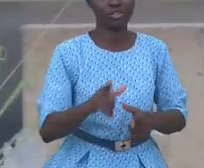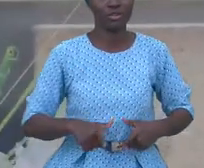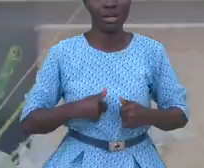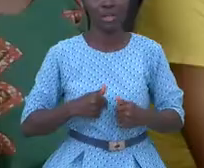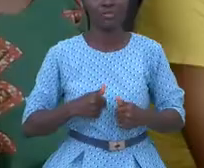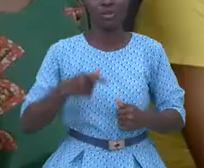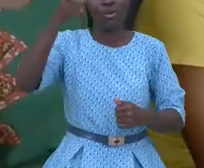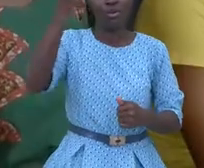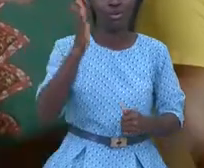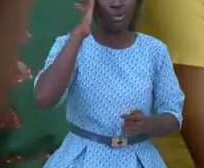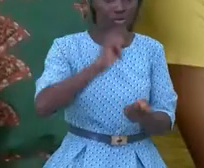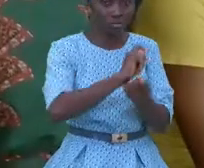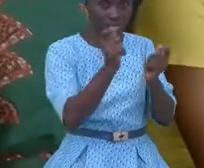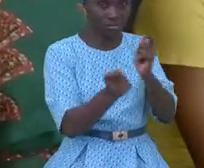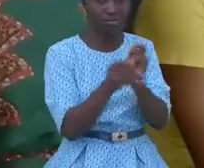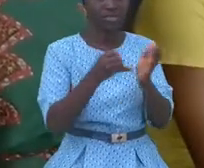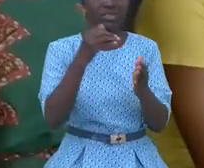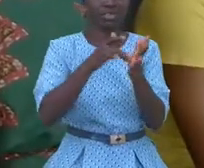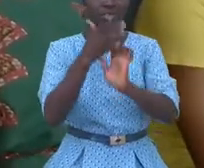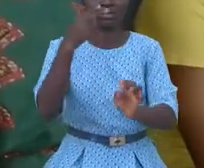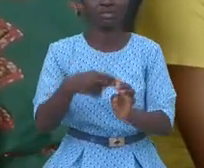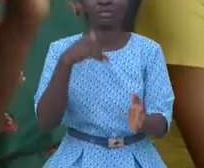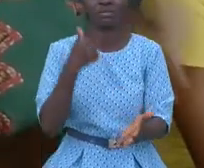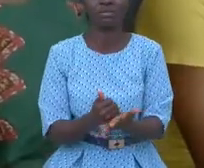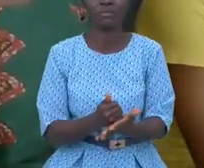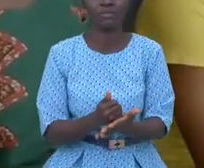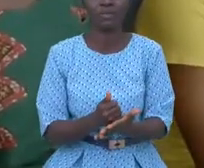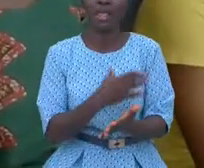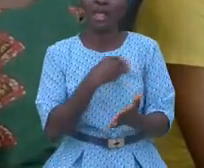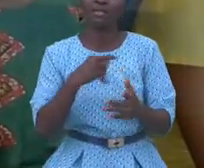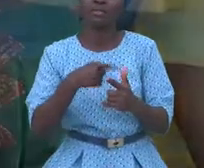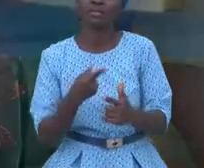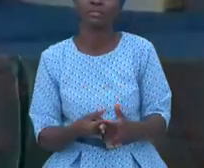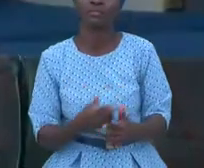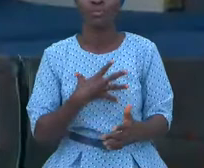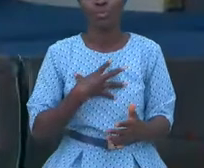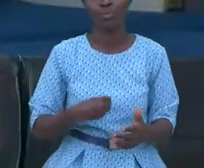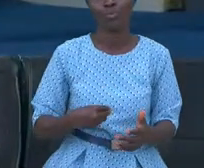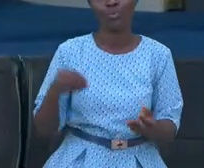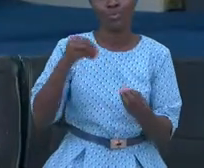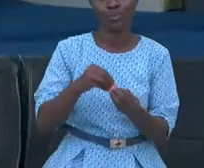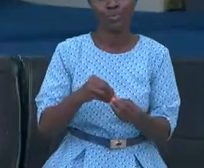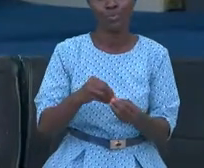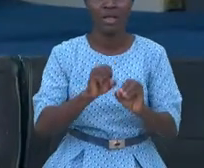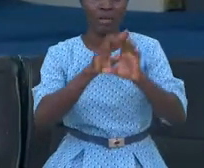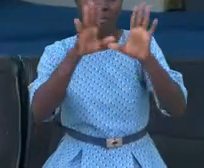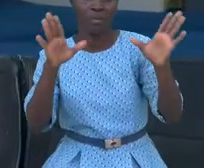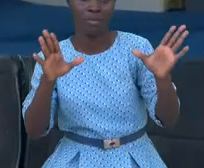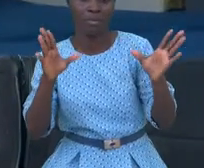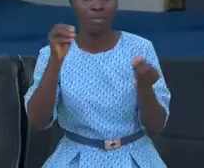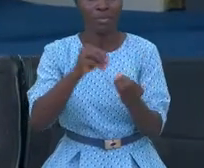in Jesus' name. And then whiter, brighter,